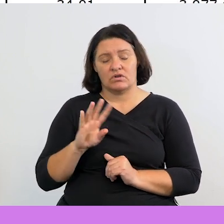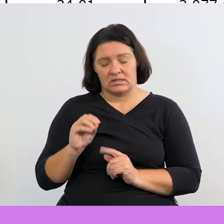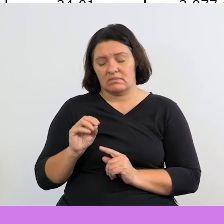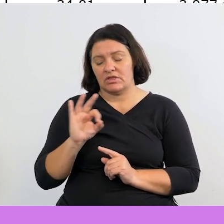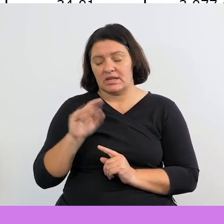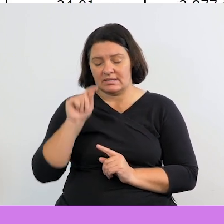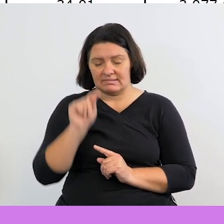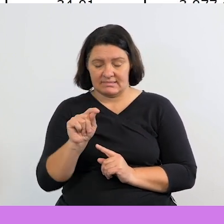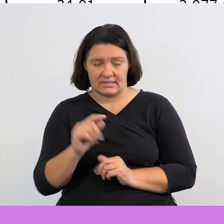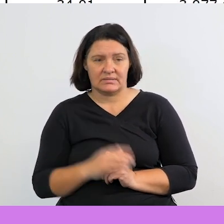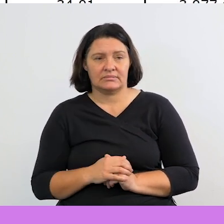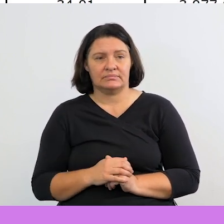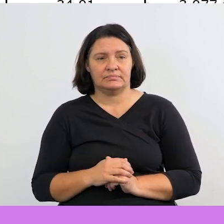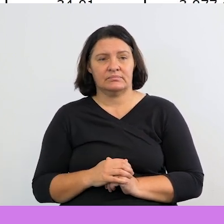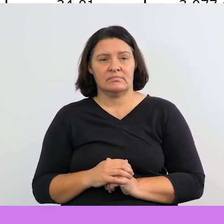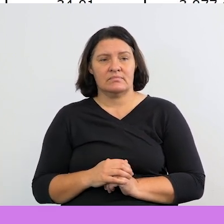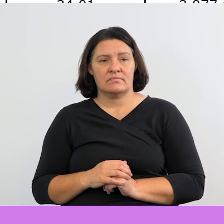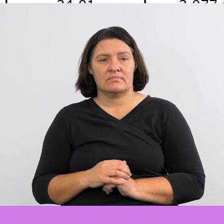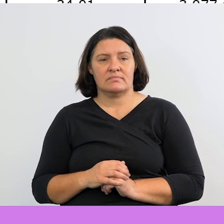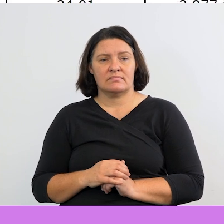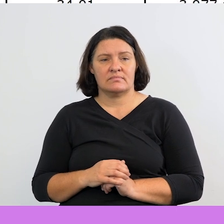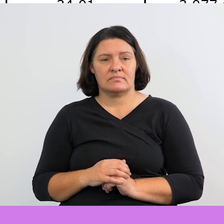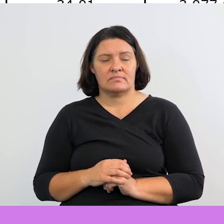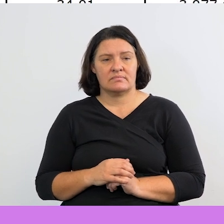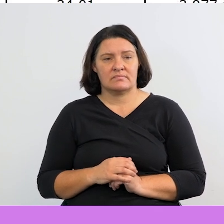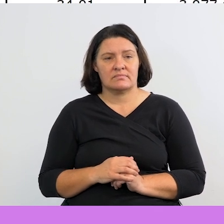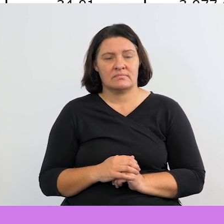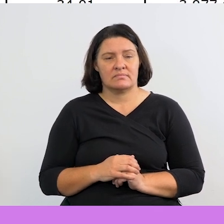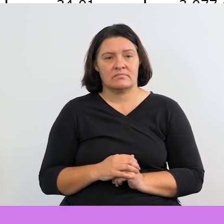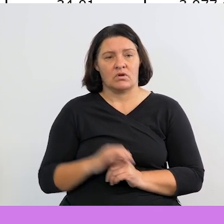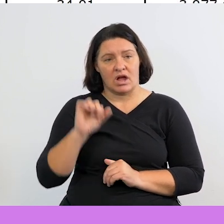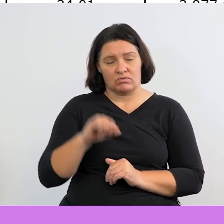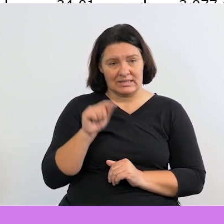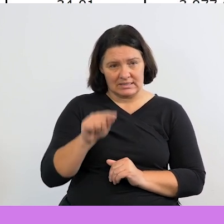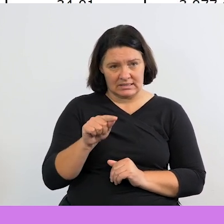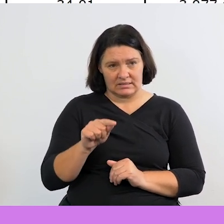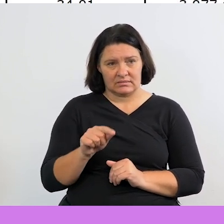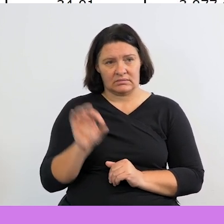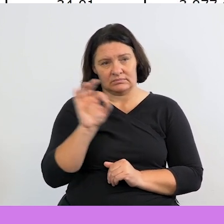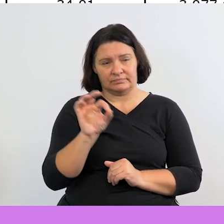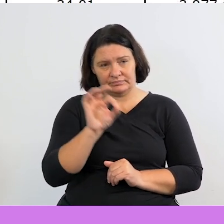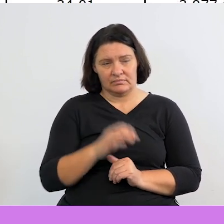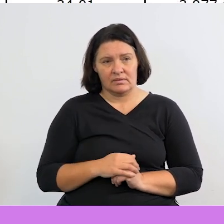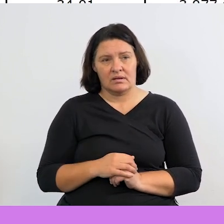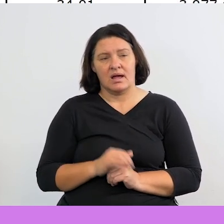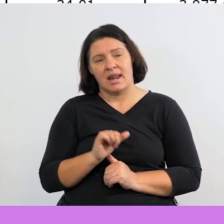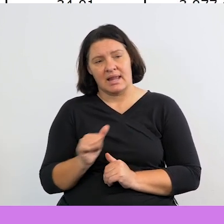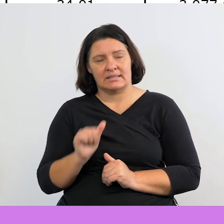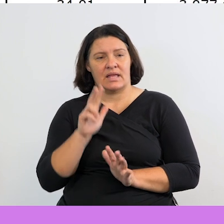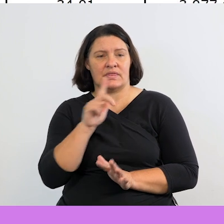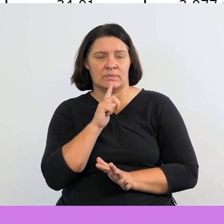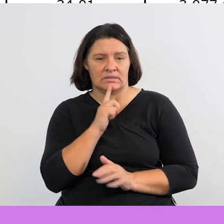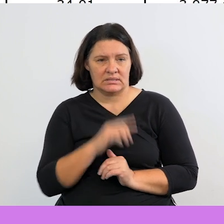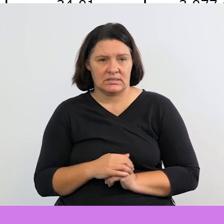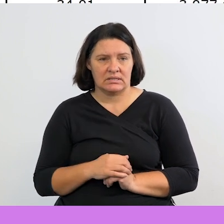that's 40, so 38 will be there. I move all the way horizontally, so we agree it will be just next